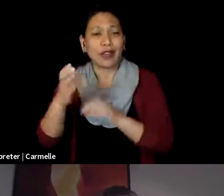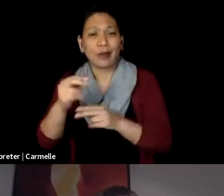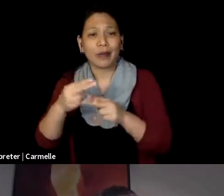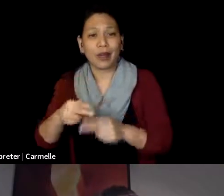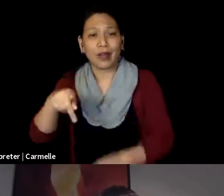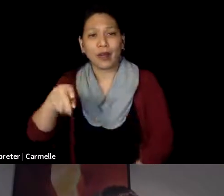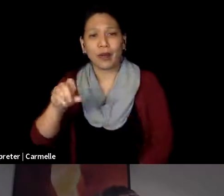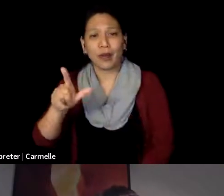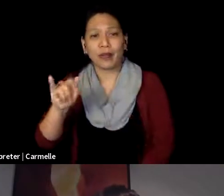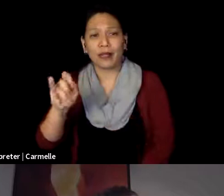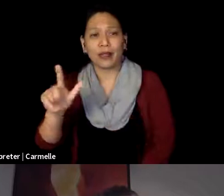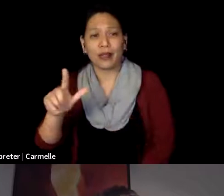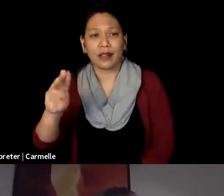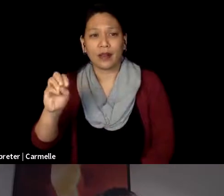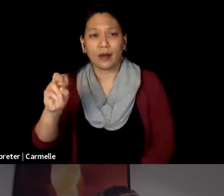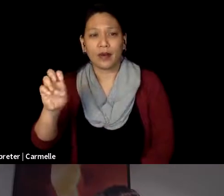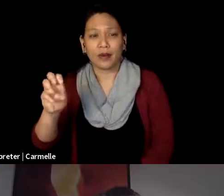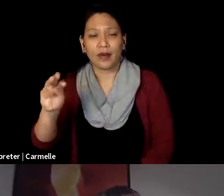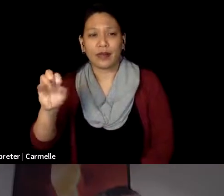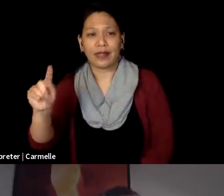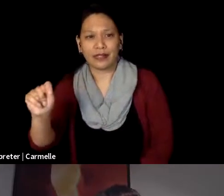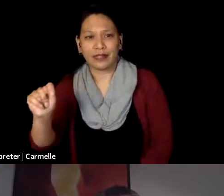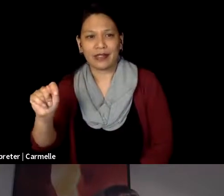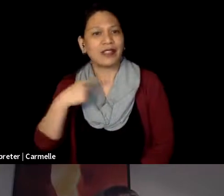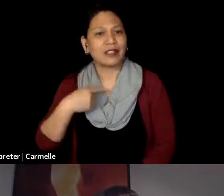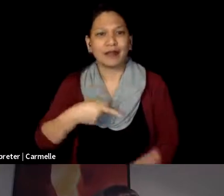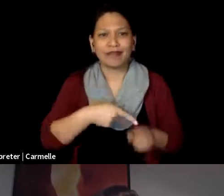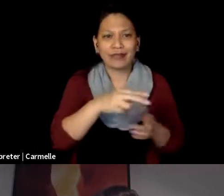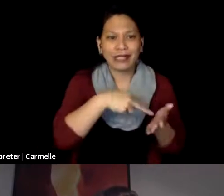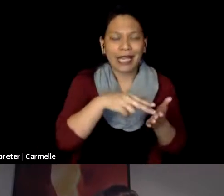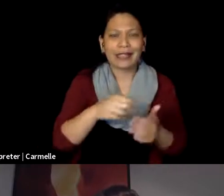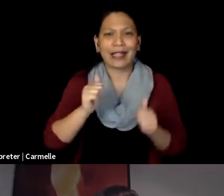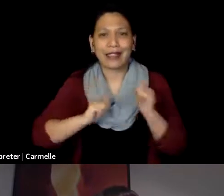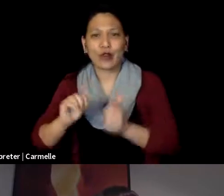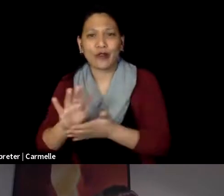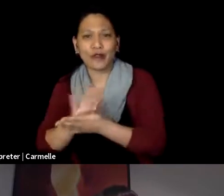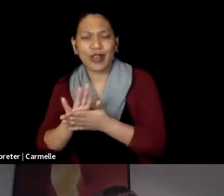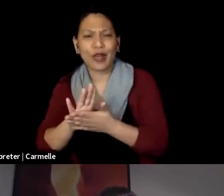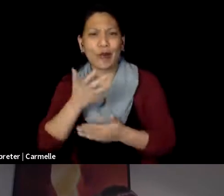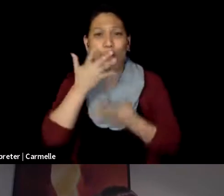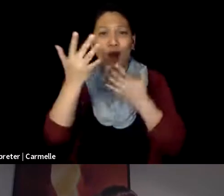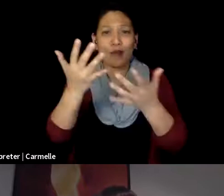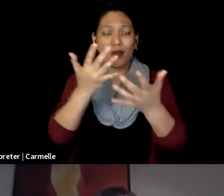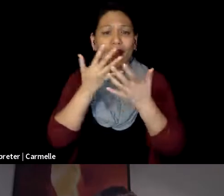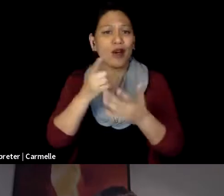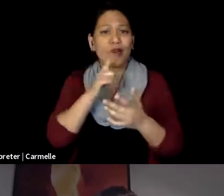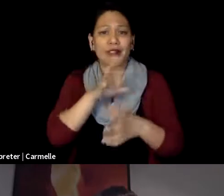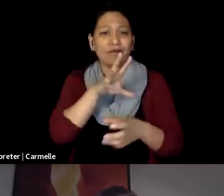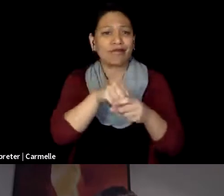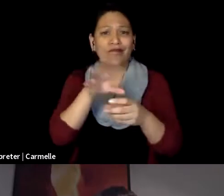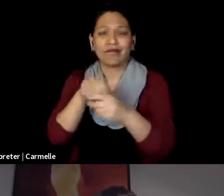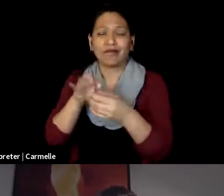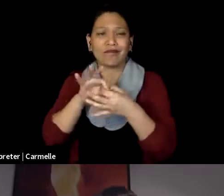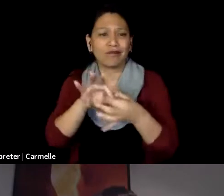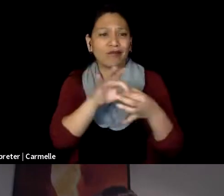movement, Aria has collaborated across dance, theater, film, and opera with a number of the city's and country's most recognized companies